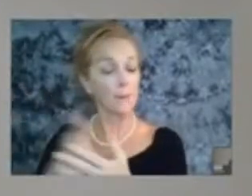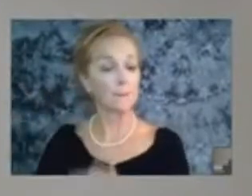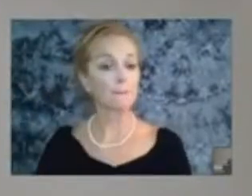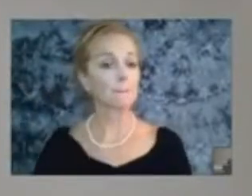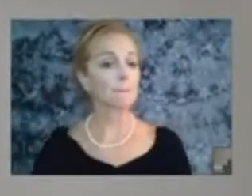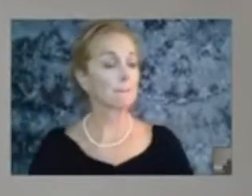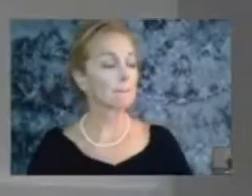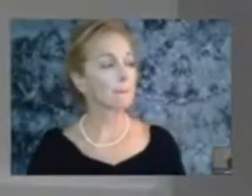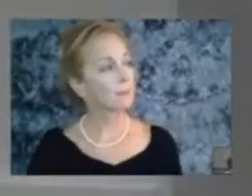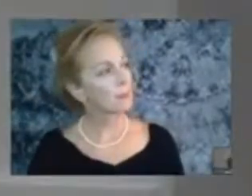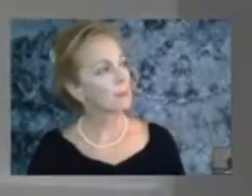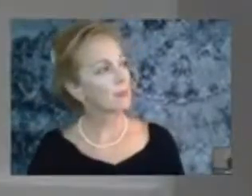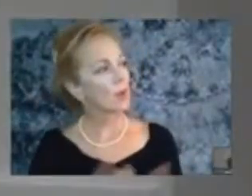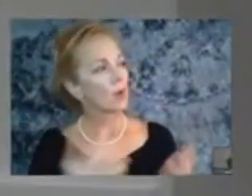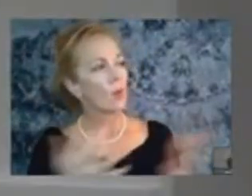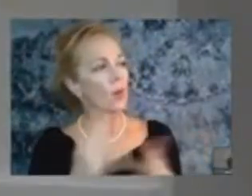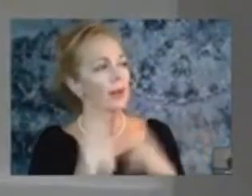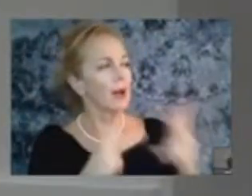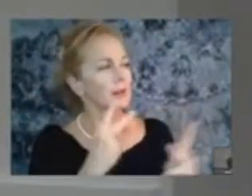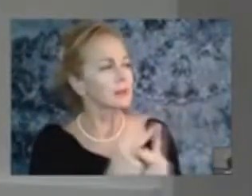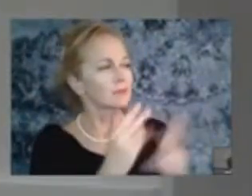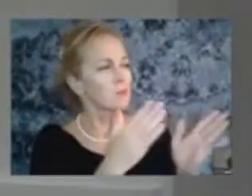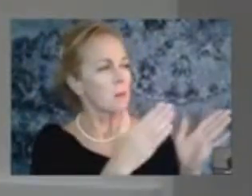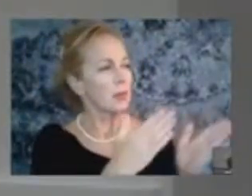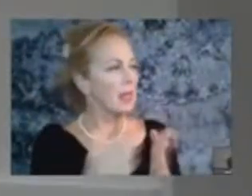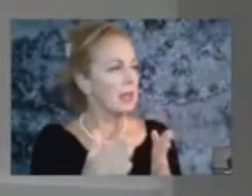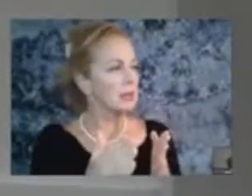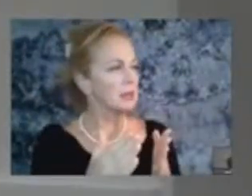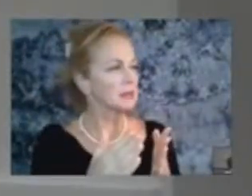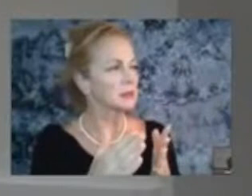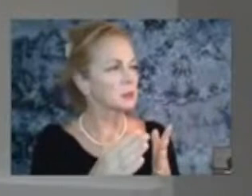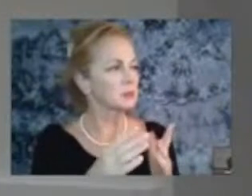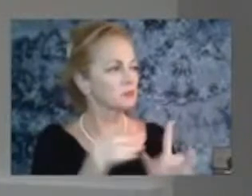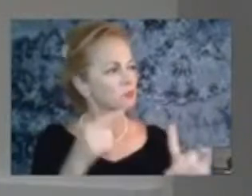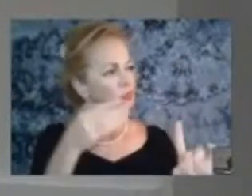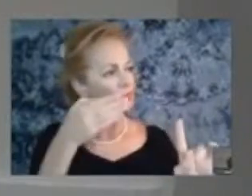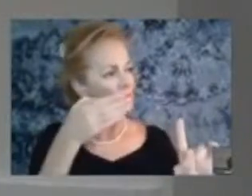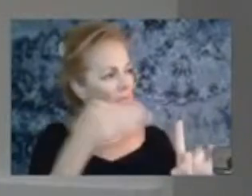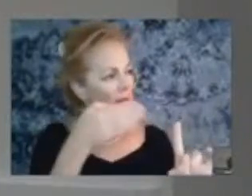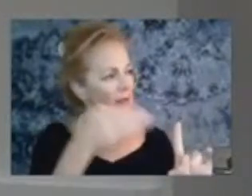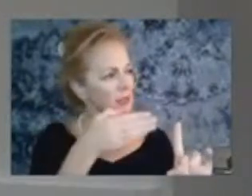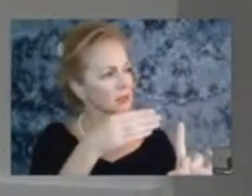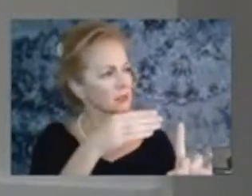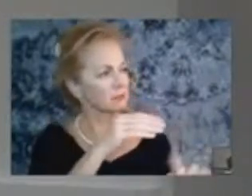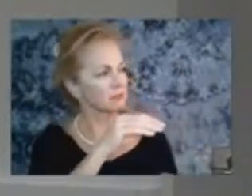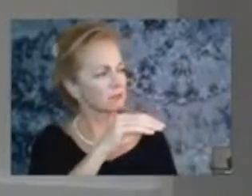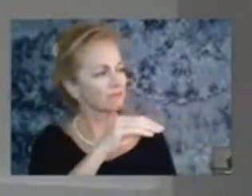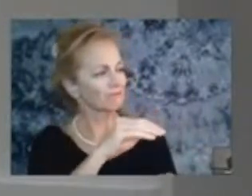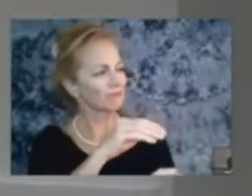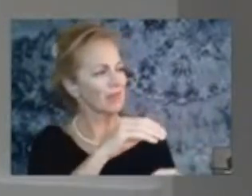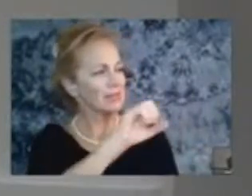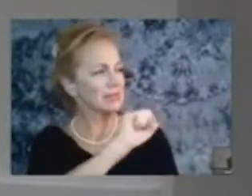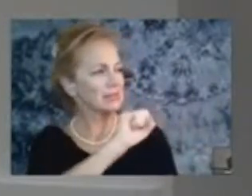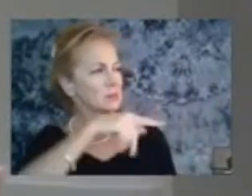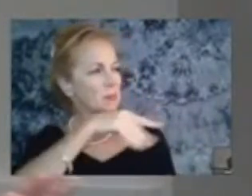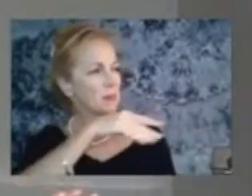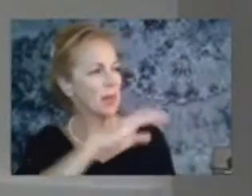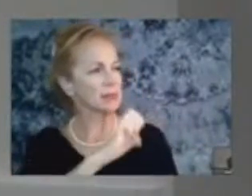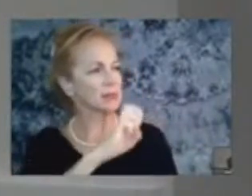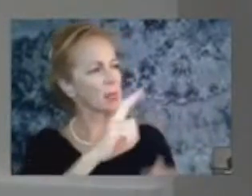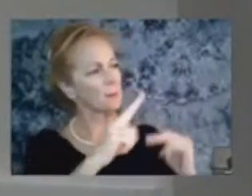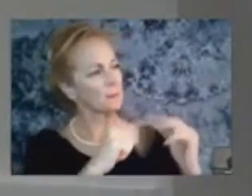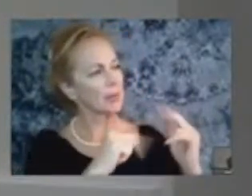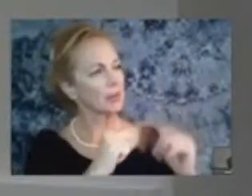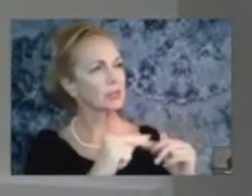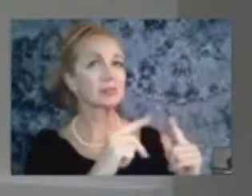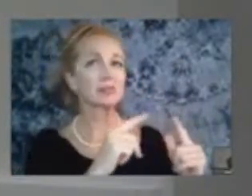done around space requirements for this? We know that we have buildings that are tremendously